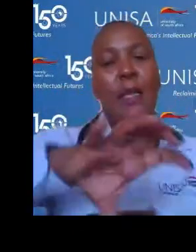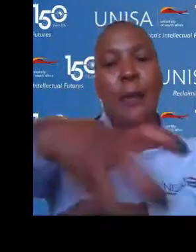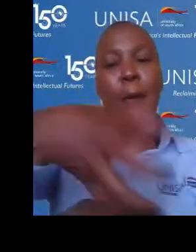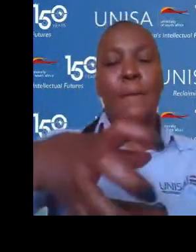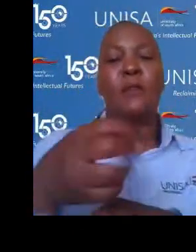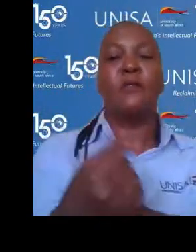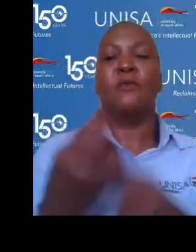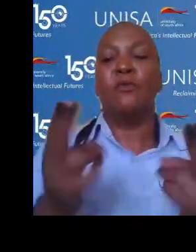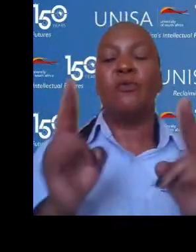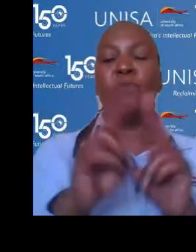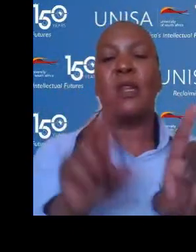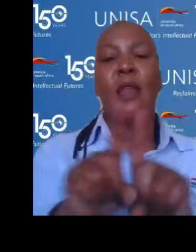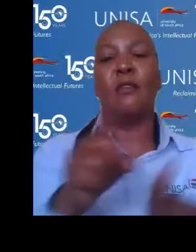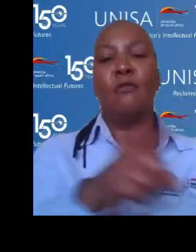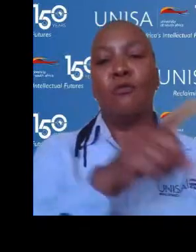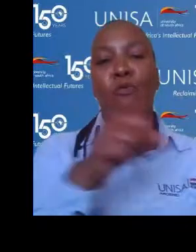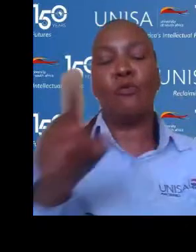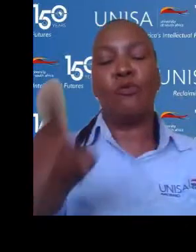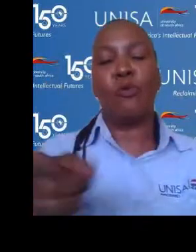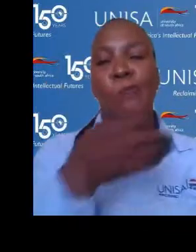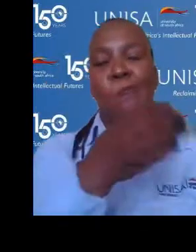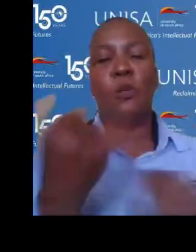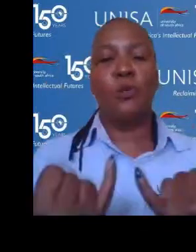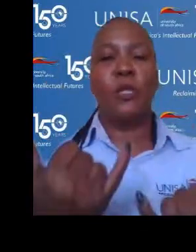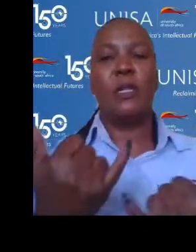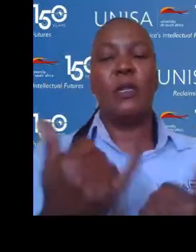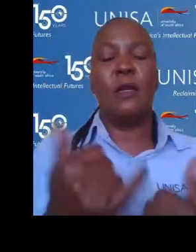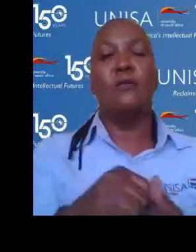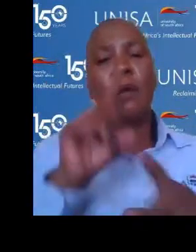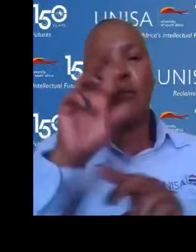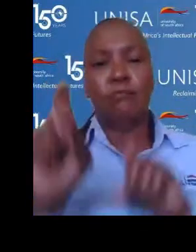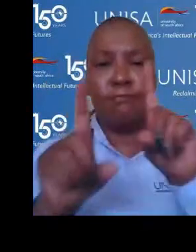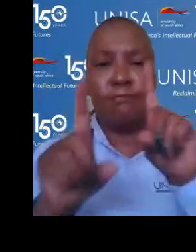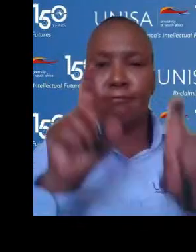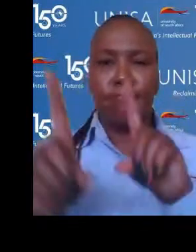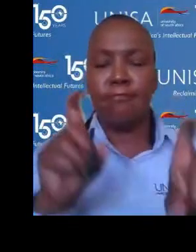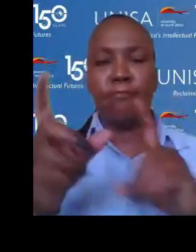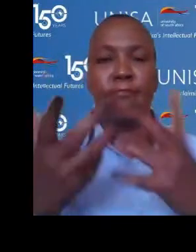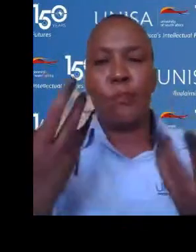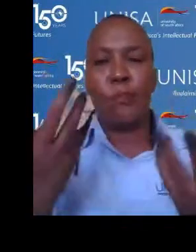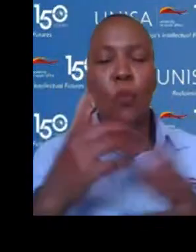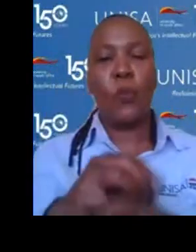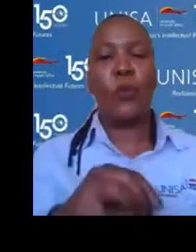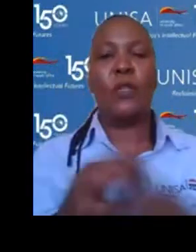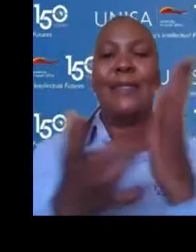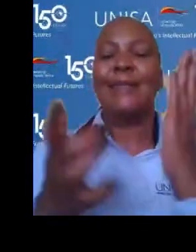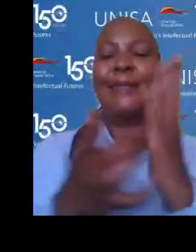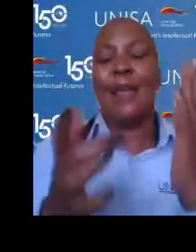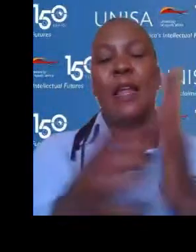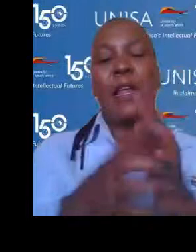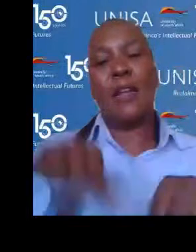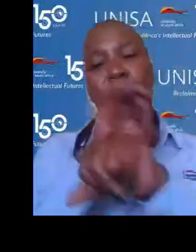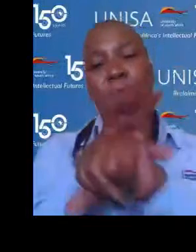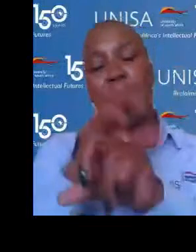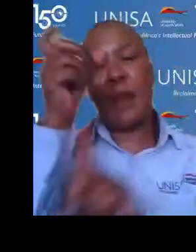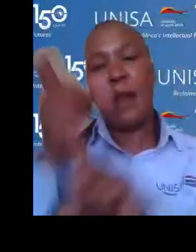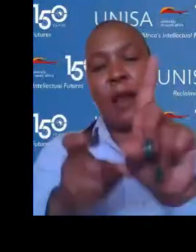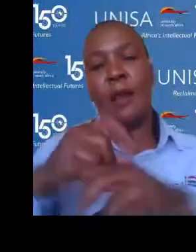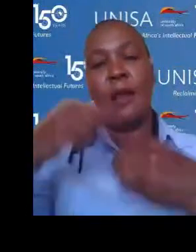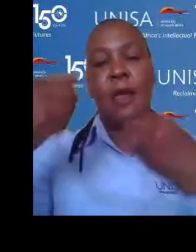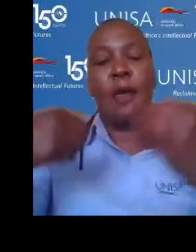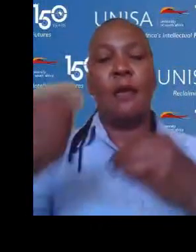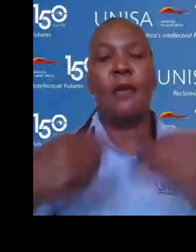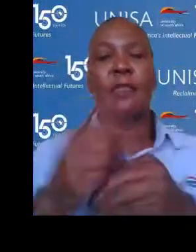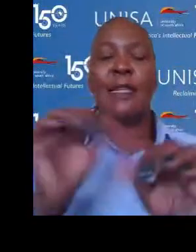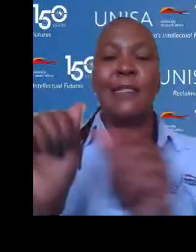those who are there today. You can inquire from the digital learning advisors about the kind of challenges